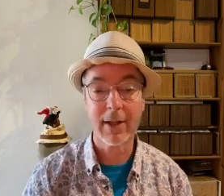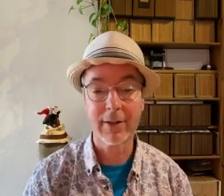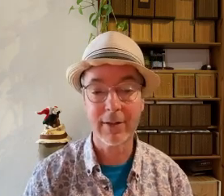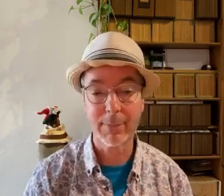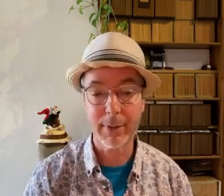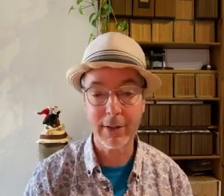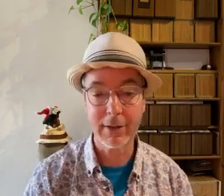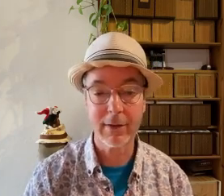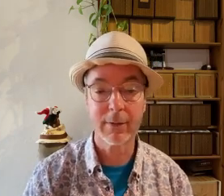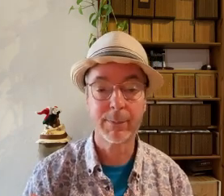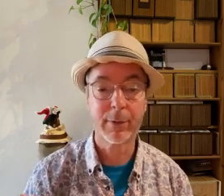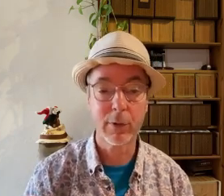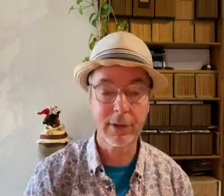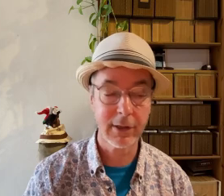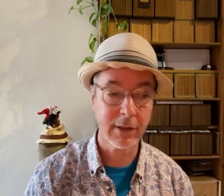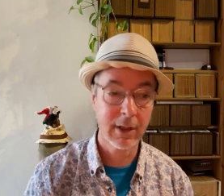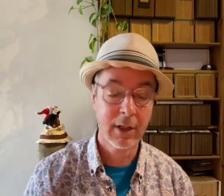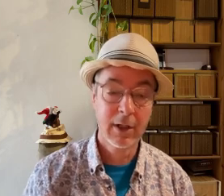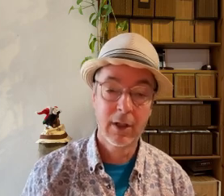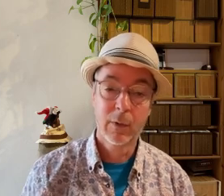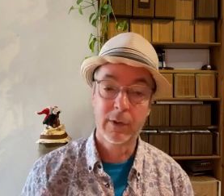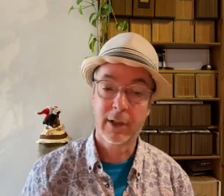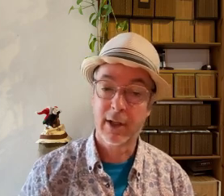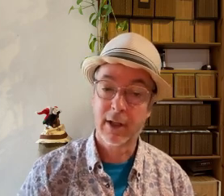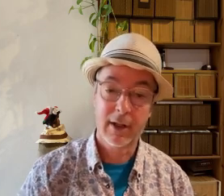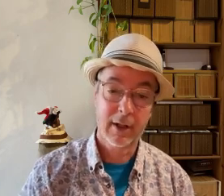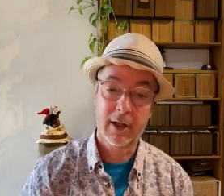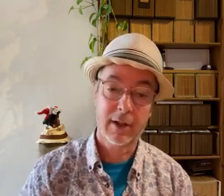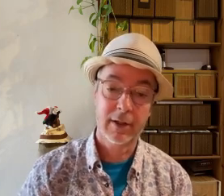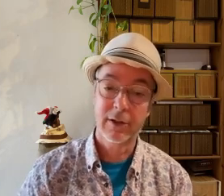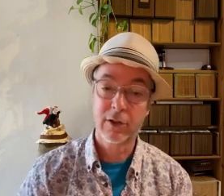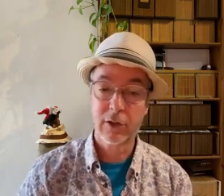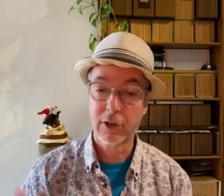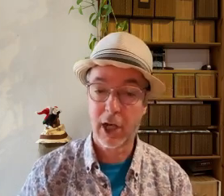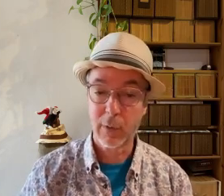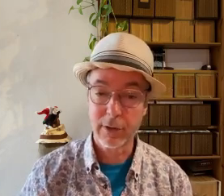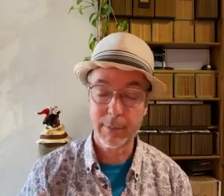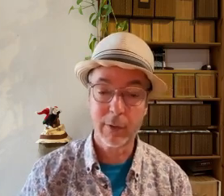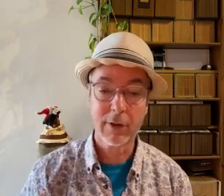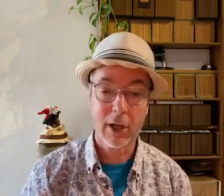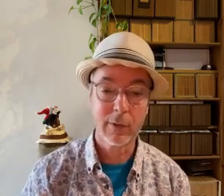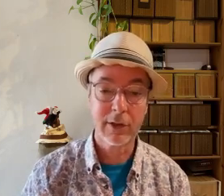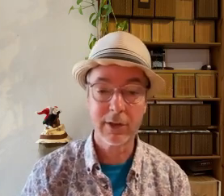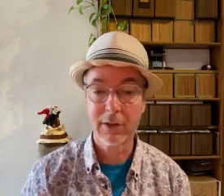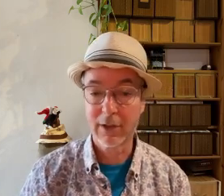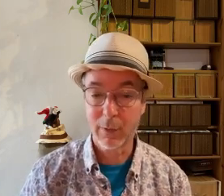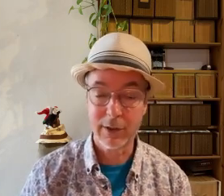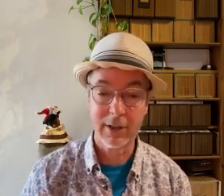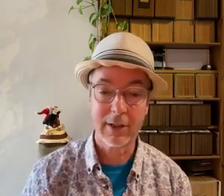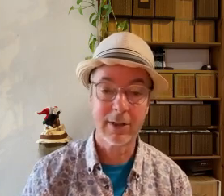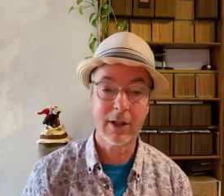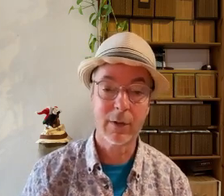this anticipation process, which I can discuss hours about it, how this